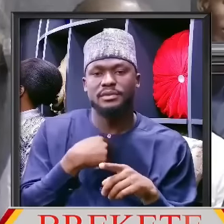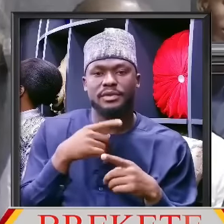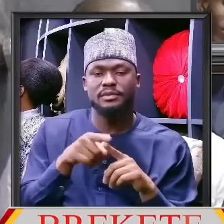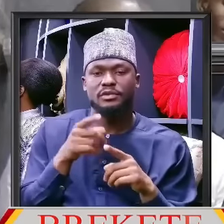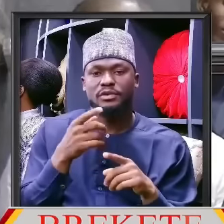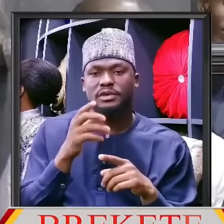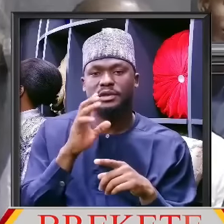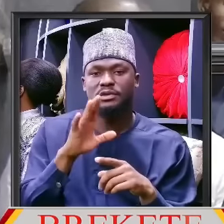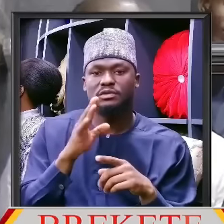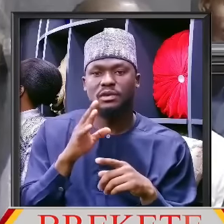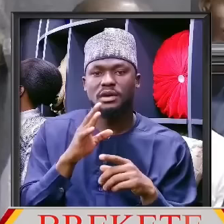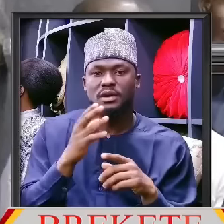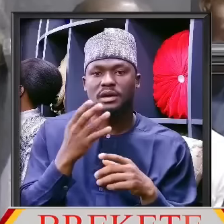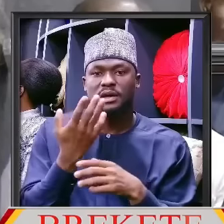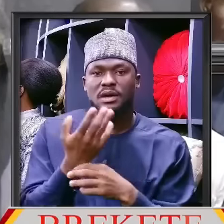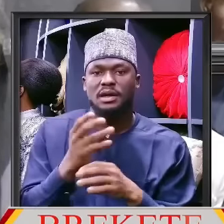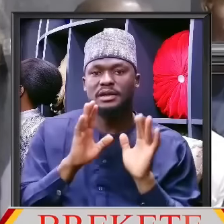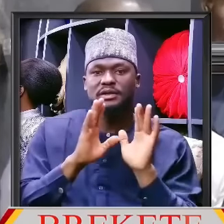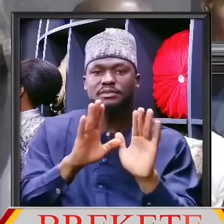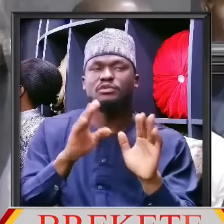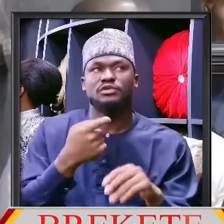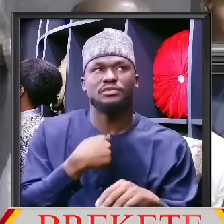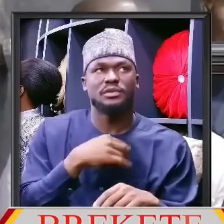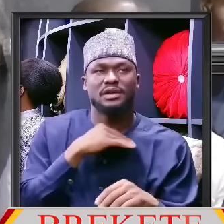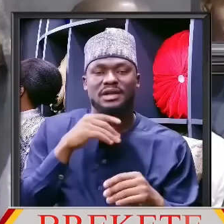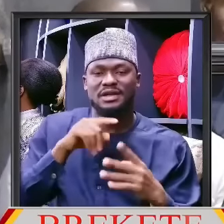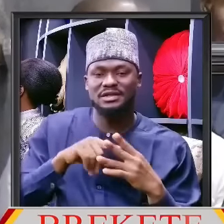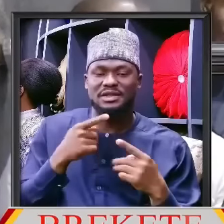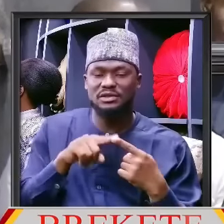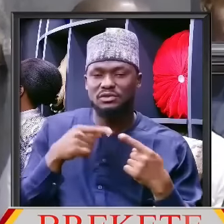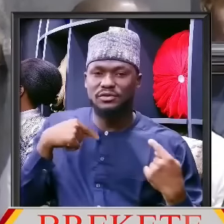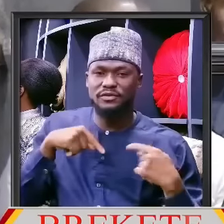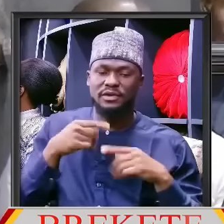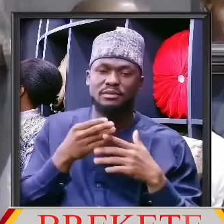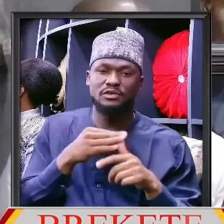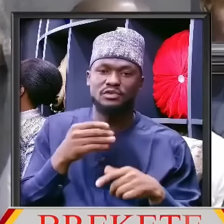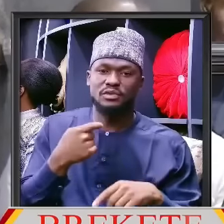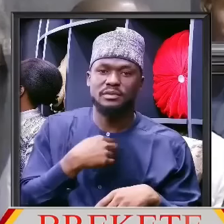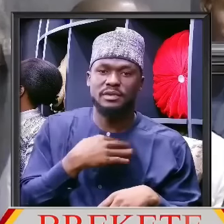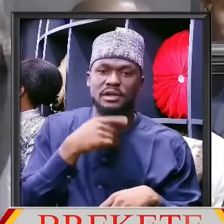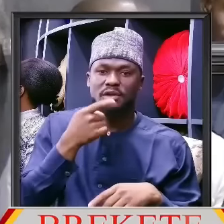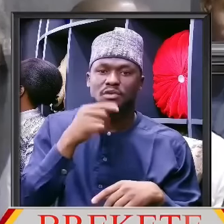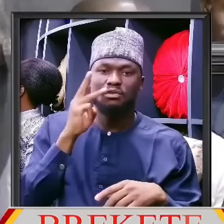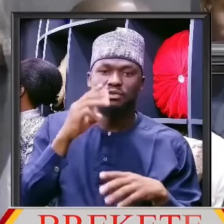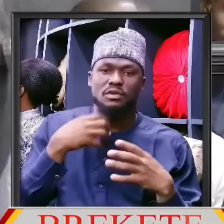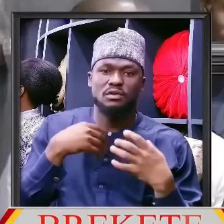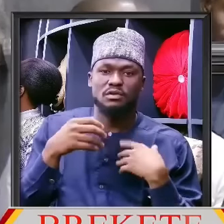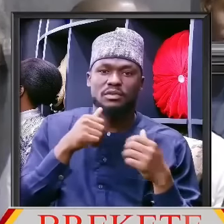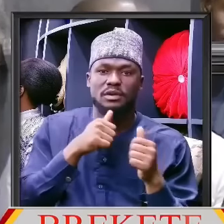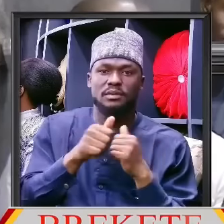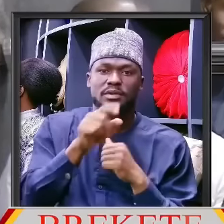no, my hand can't hit my belly. The thing begin pain me. Between me and you, who suppose complain pass?